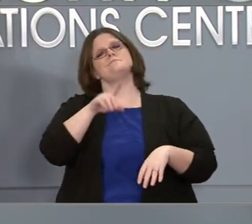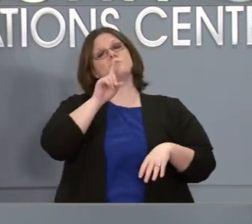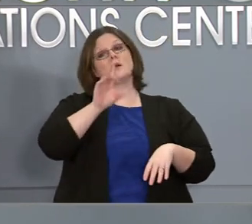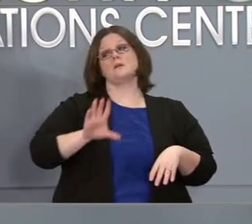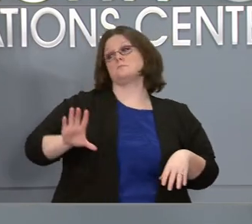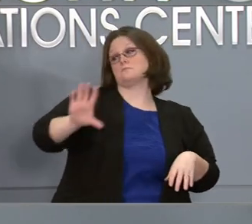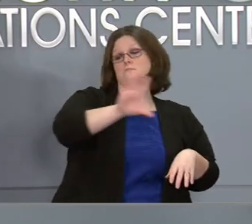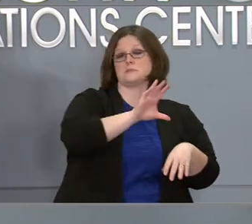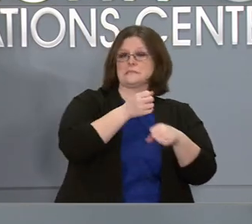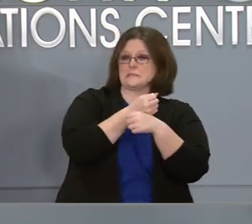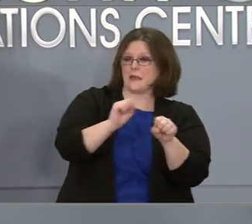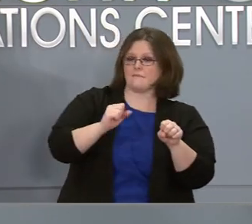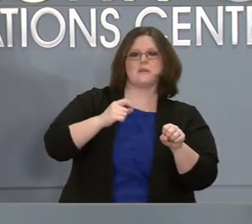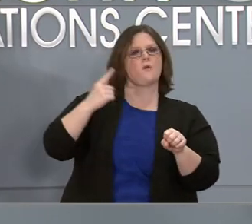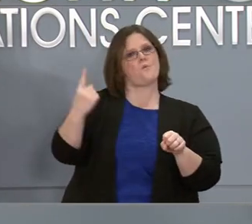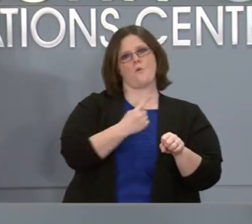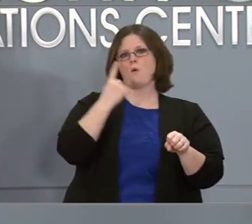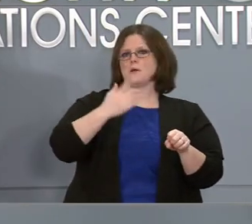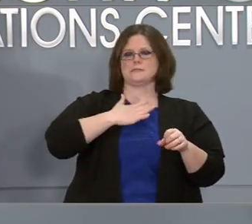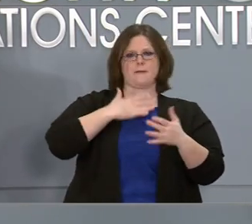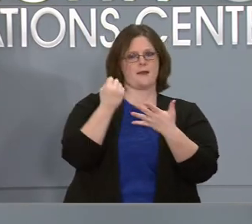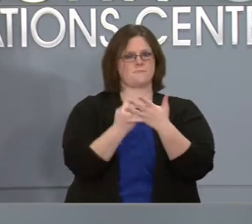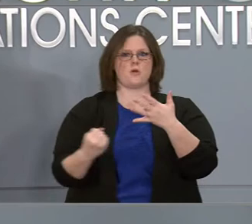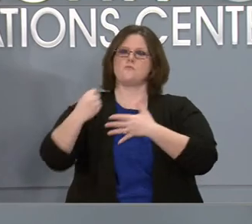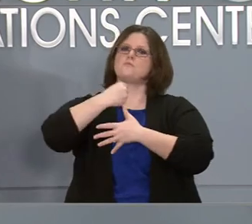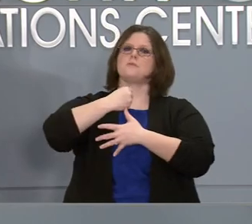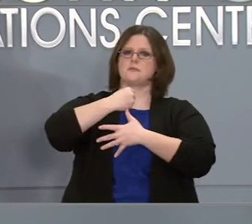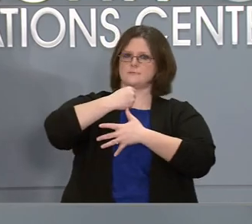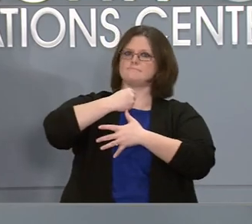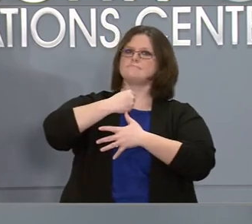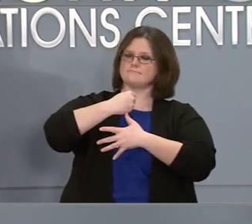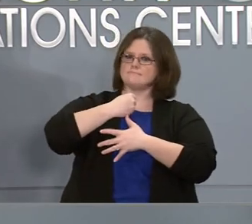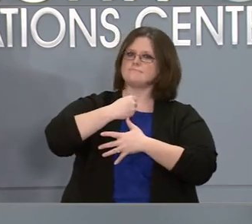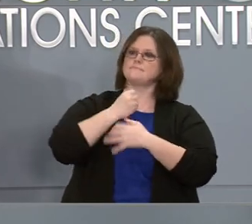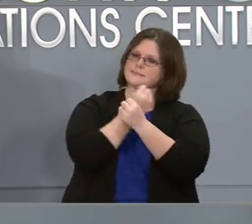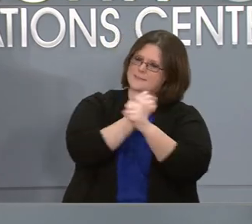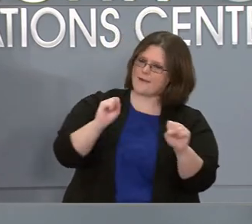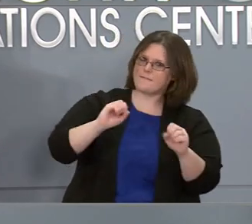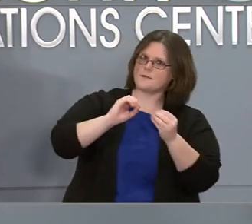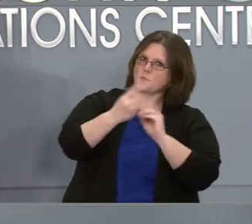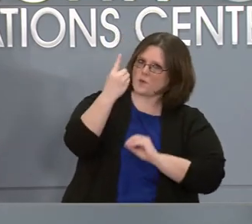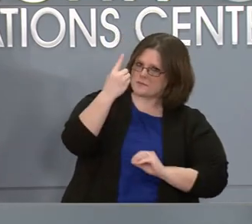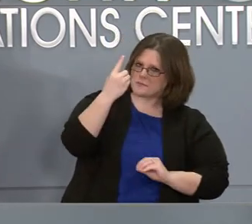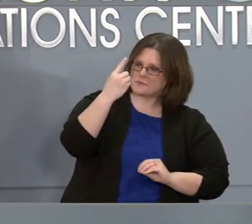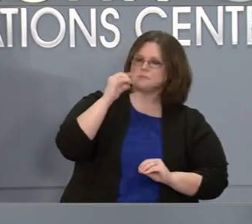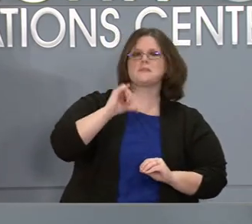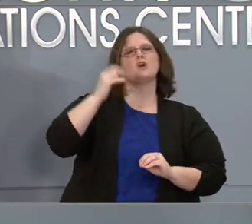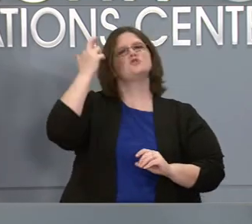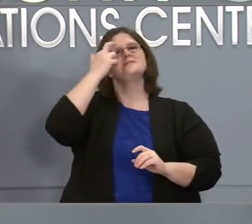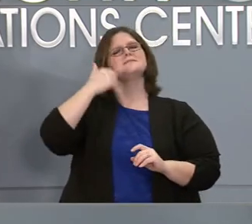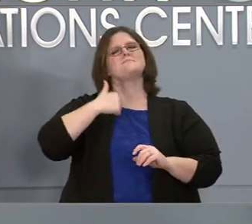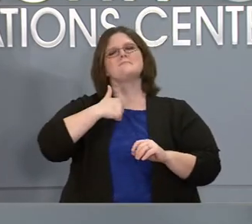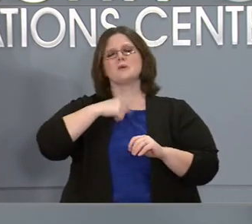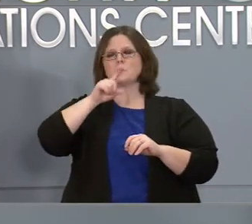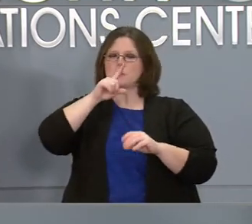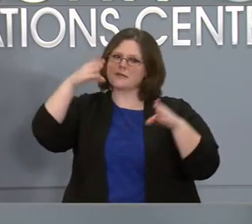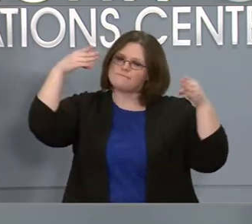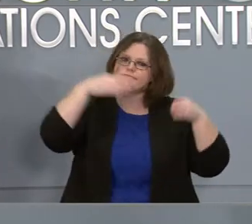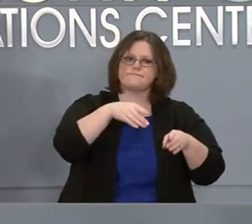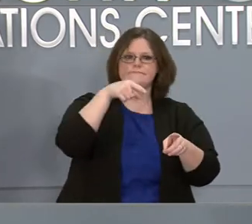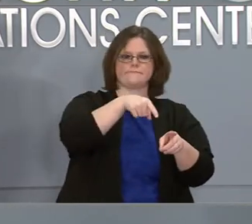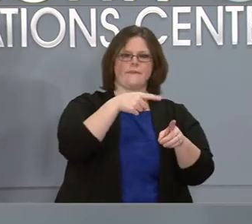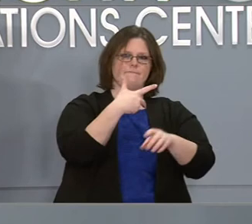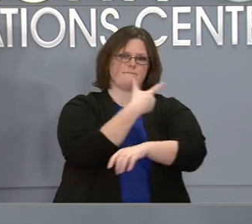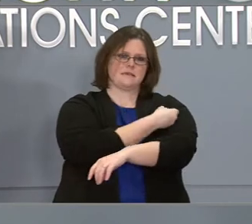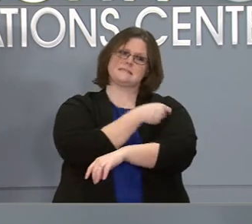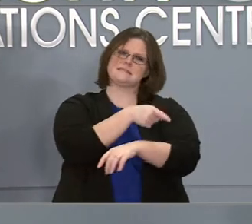Carolinians has been and always will be the number one priority. That's why we're working so hard on vaccines. It's why